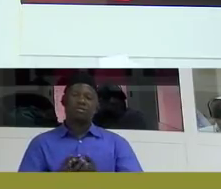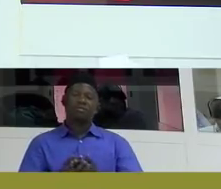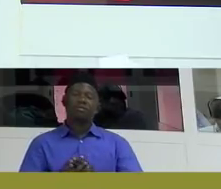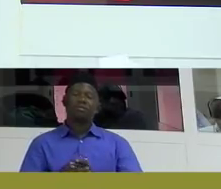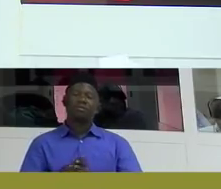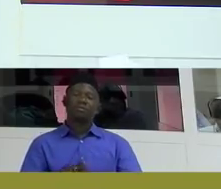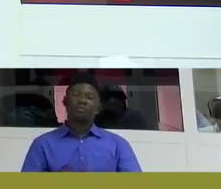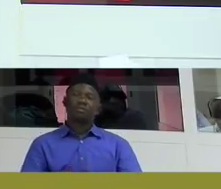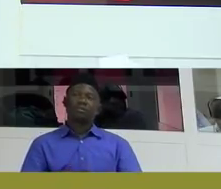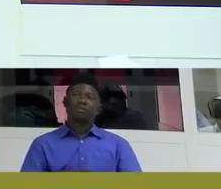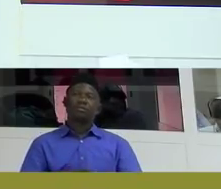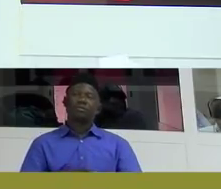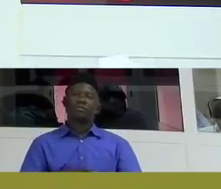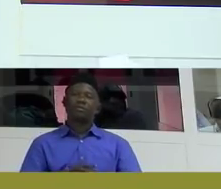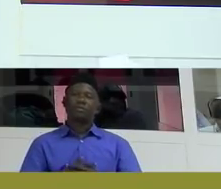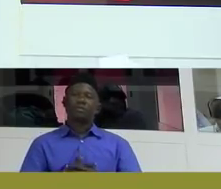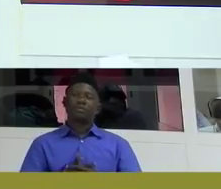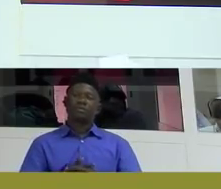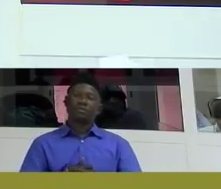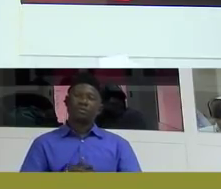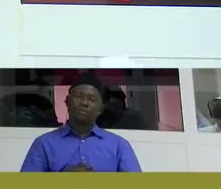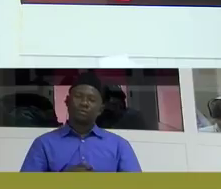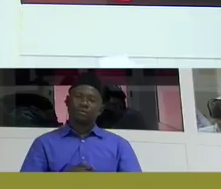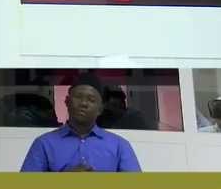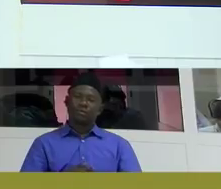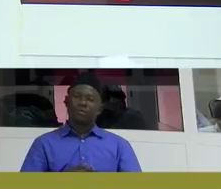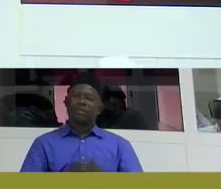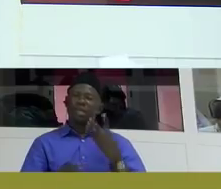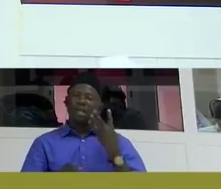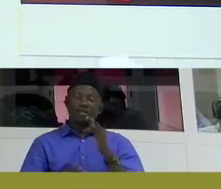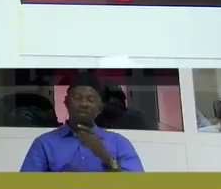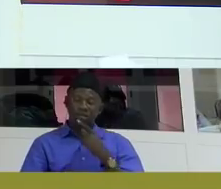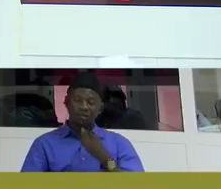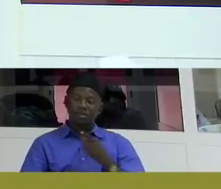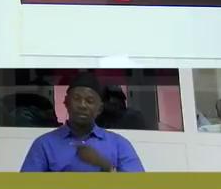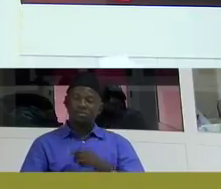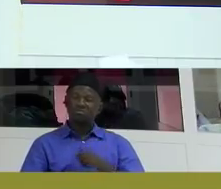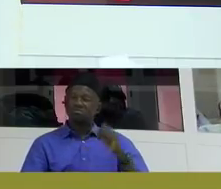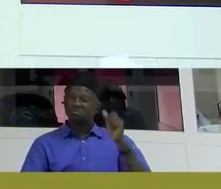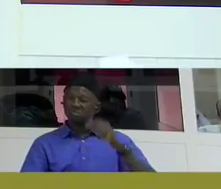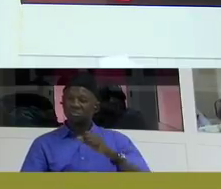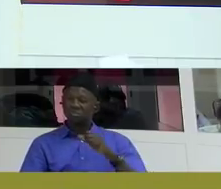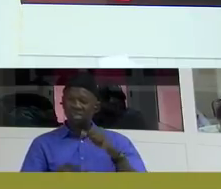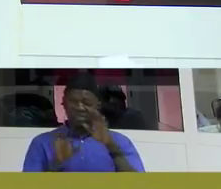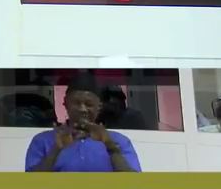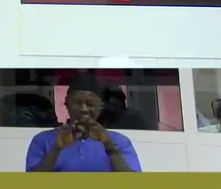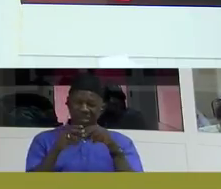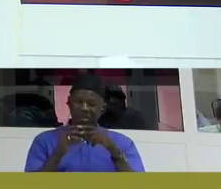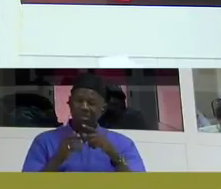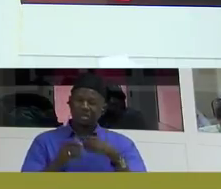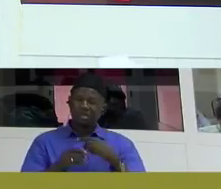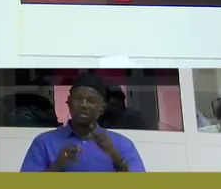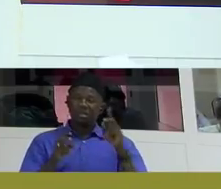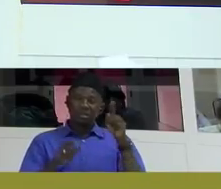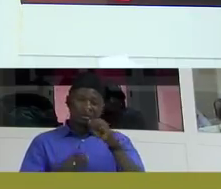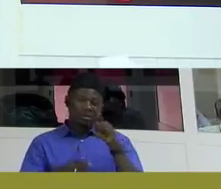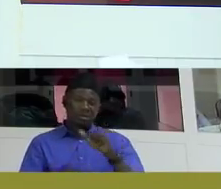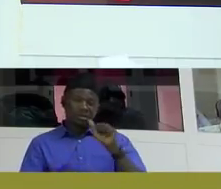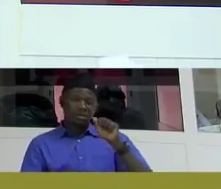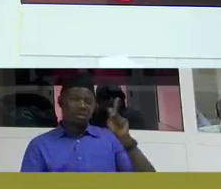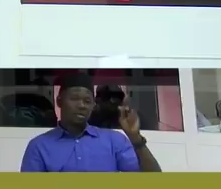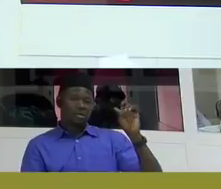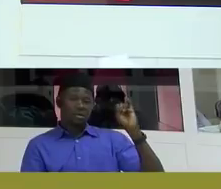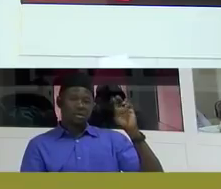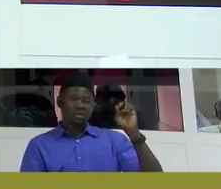Even the bitter criticism that Zakir would do unto the Christians, Yahya did in Birkama.